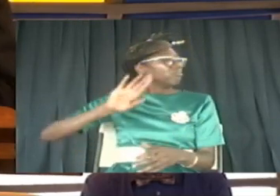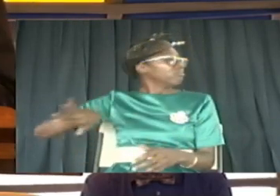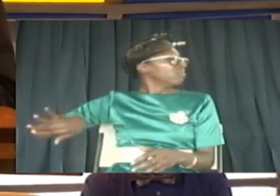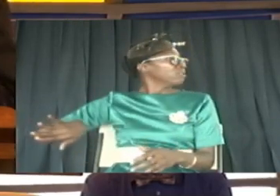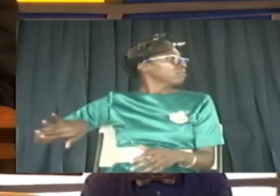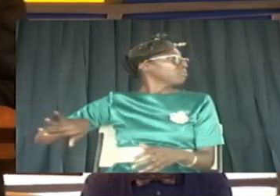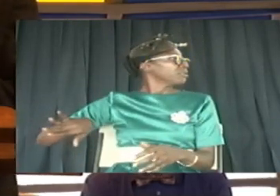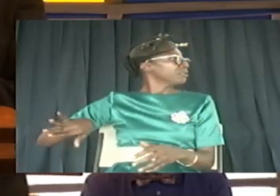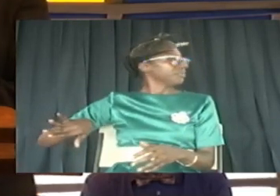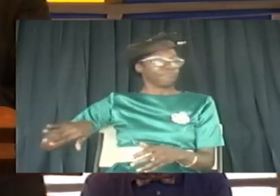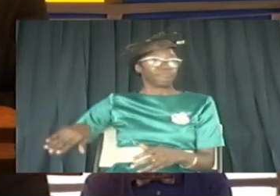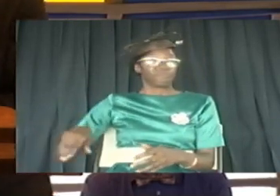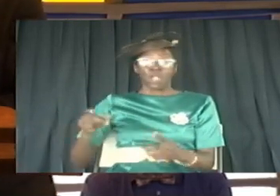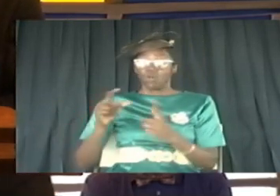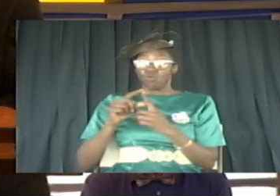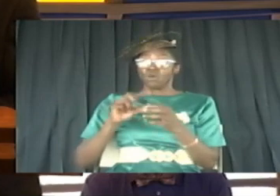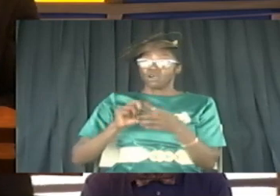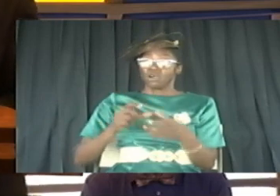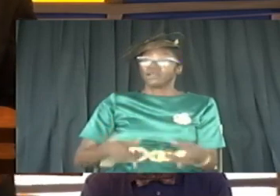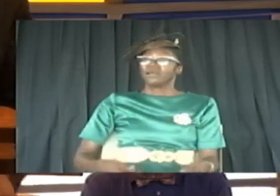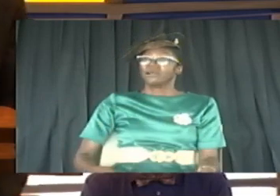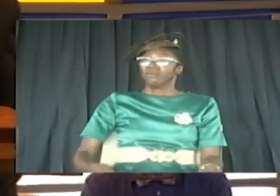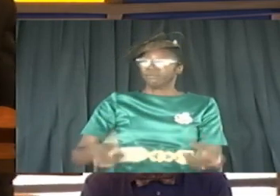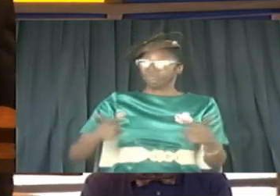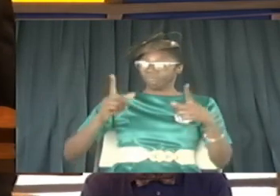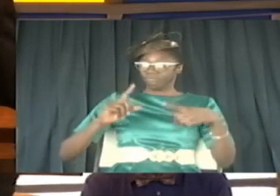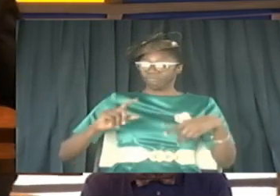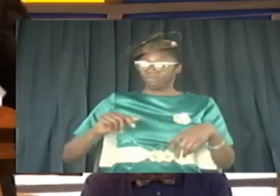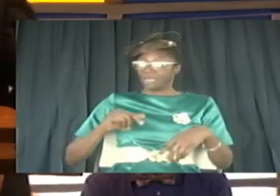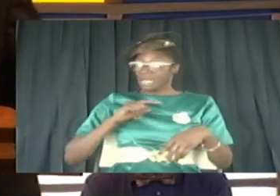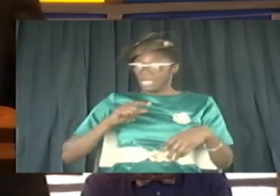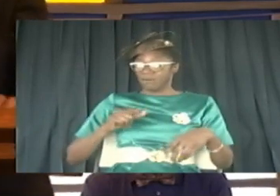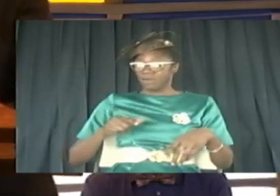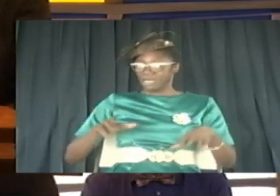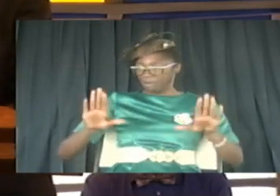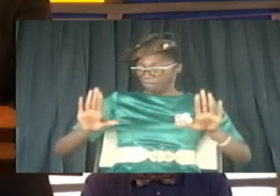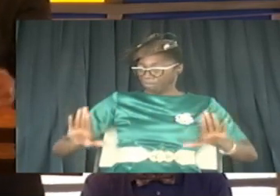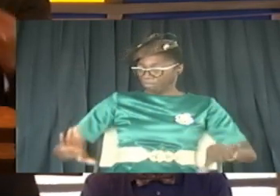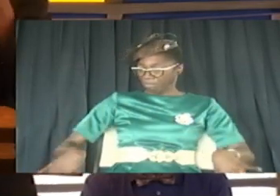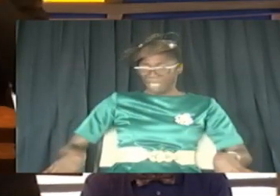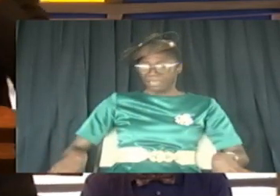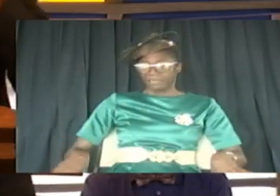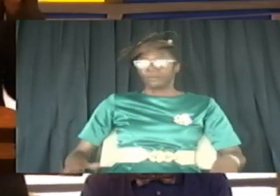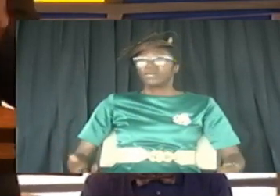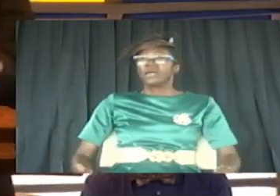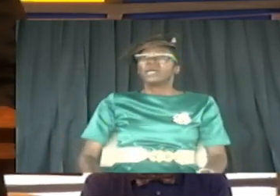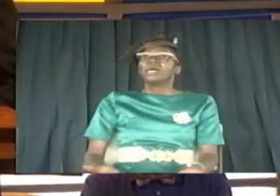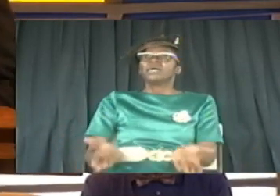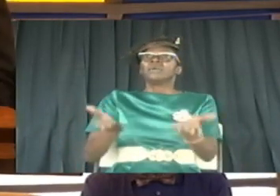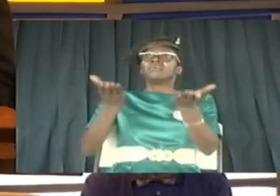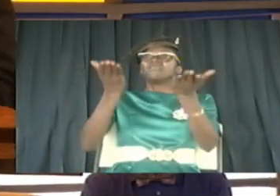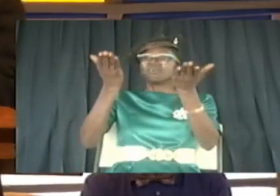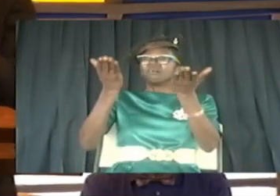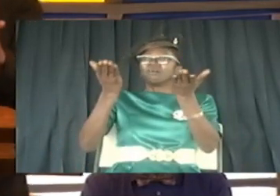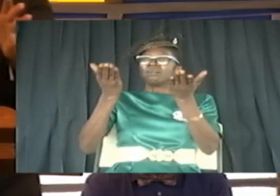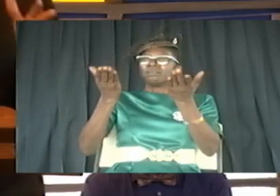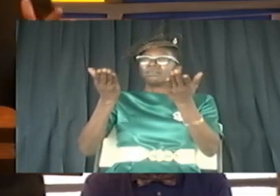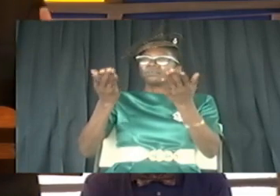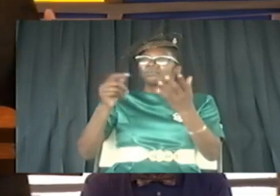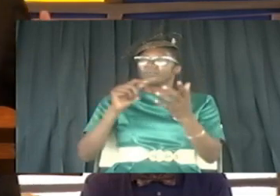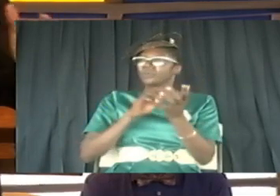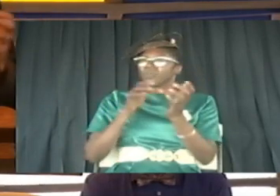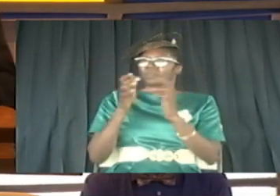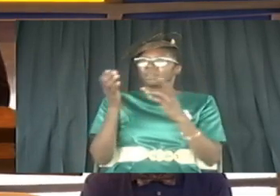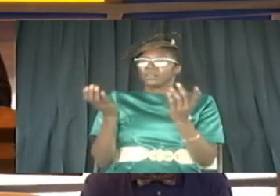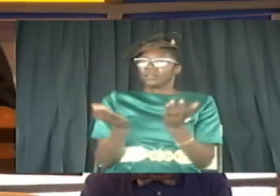of the living God. He will lightly esteem such a person. Now, the text that we read as I gear up to